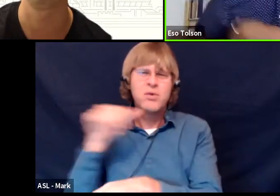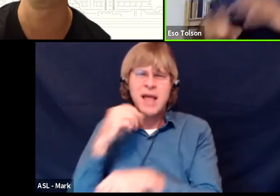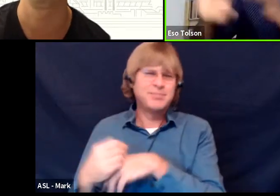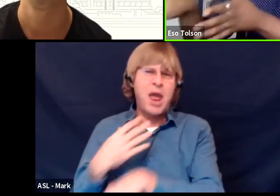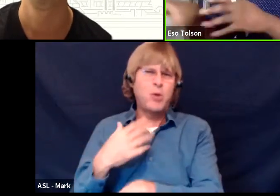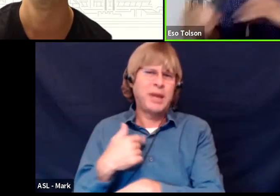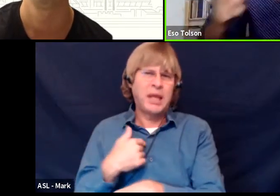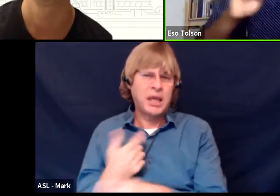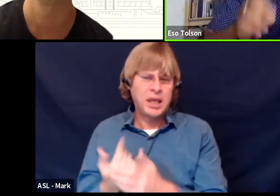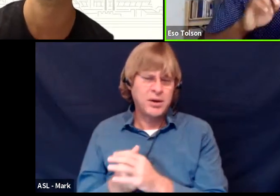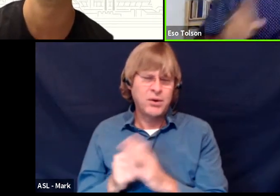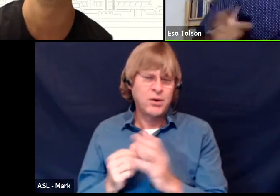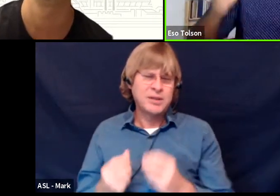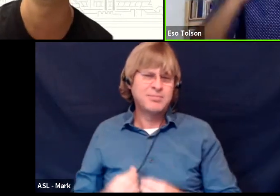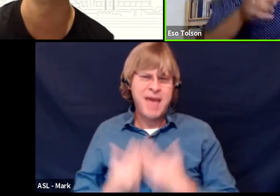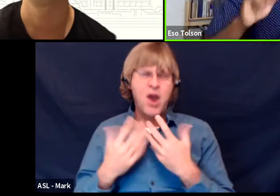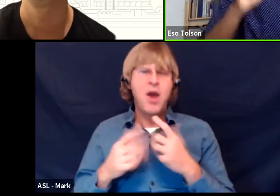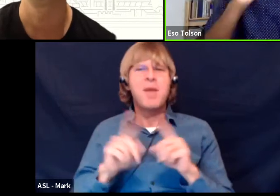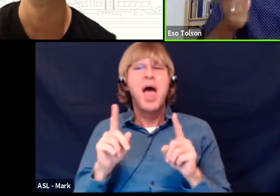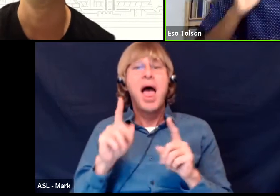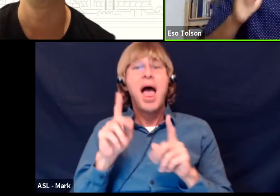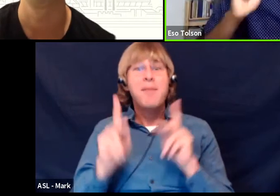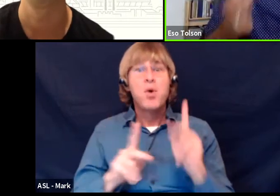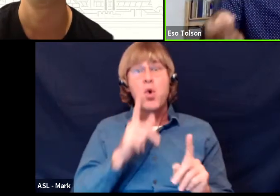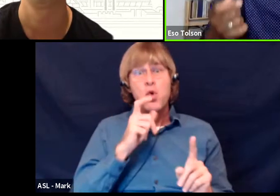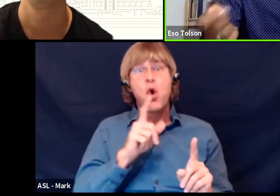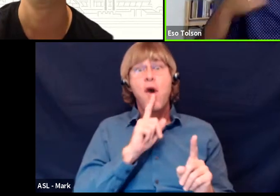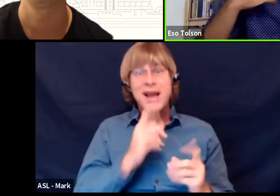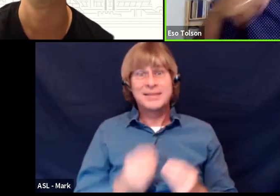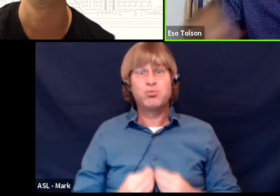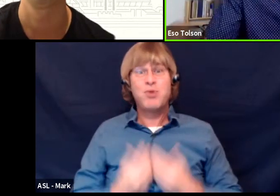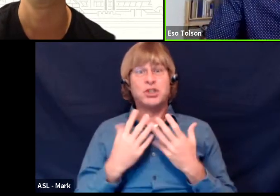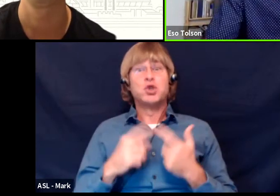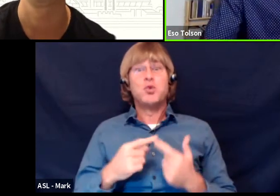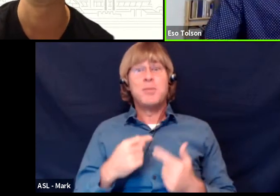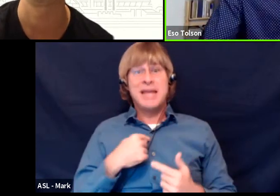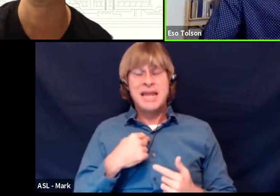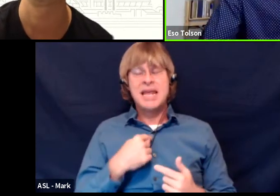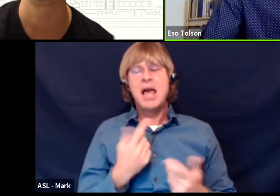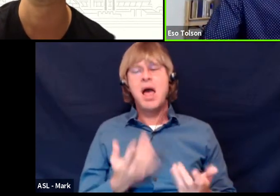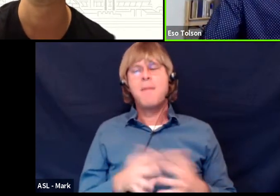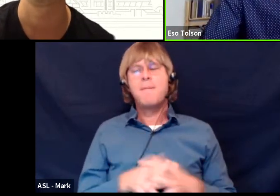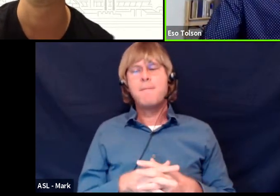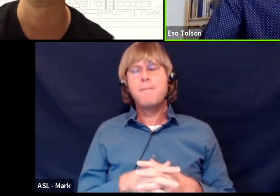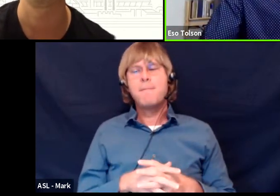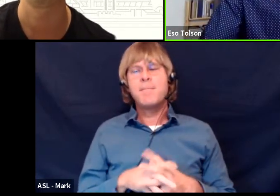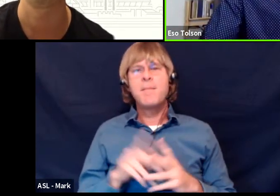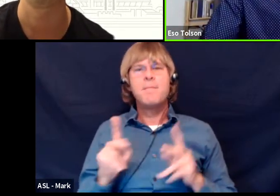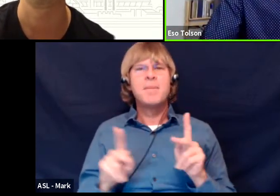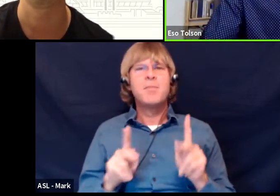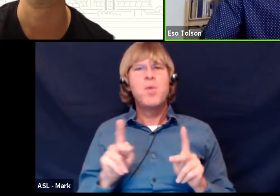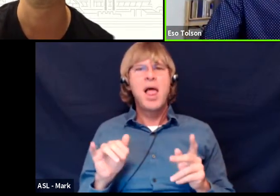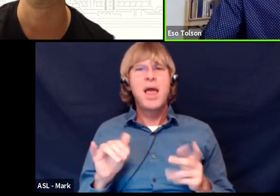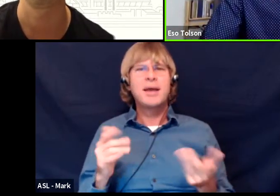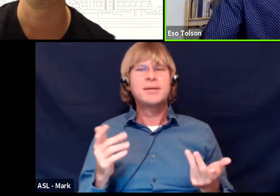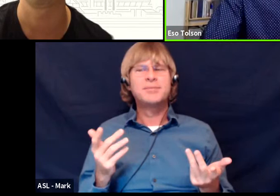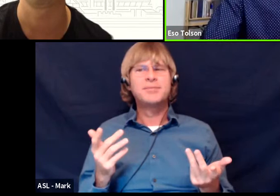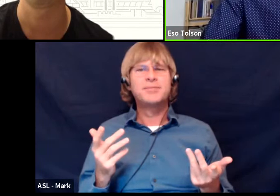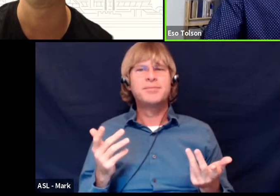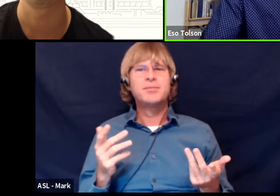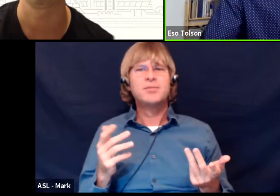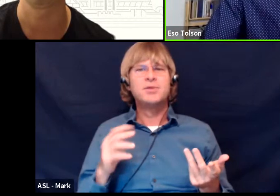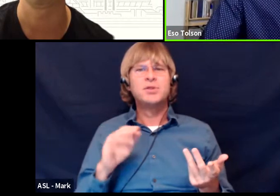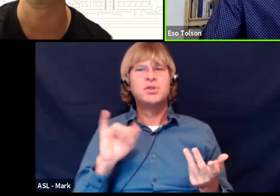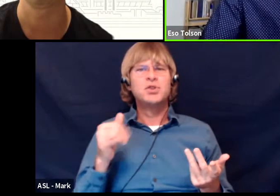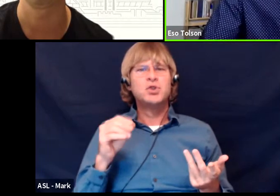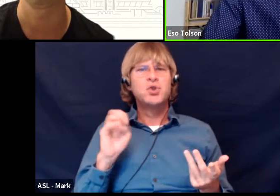so no. But people who are inspirational to me, there are people like